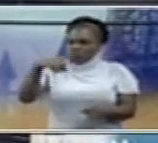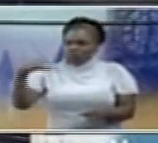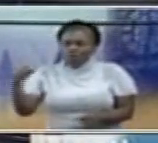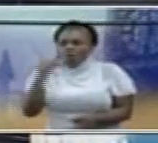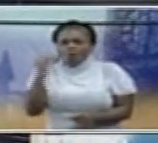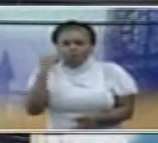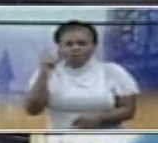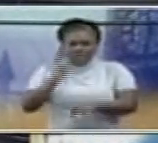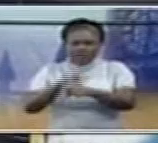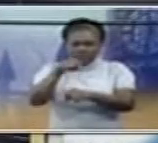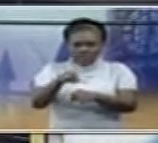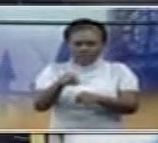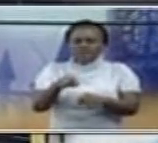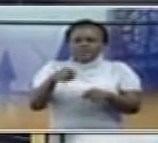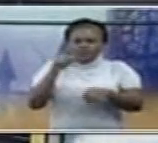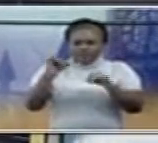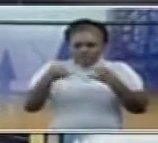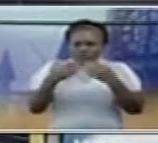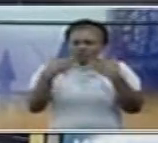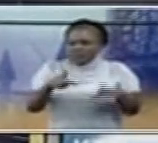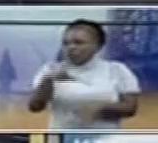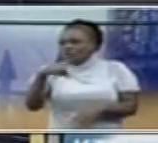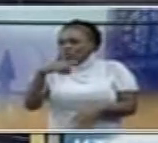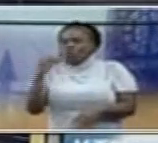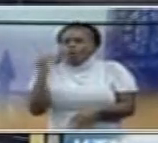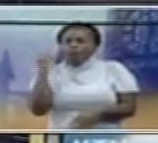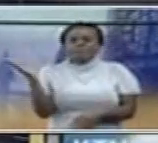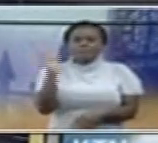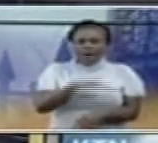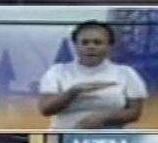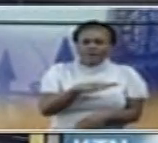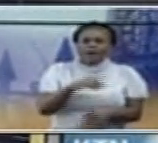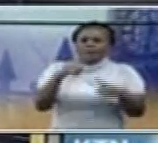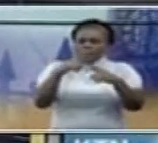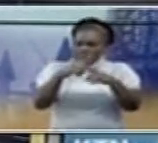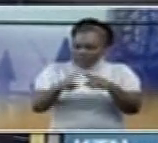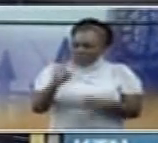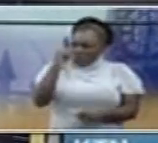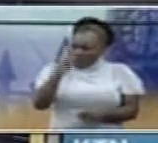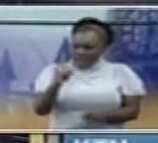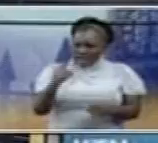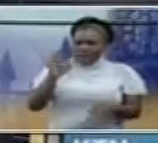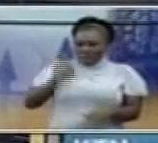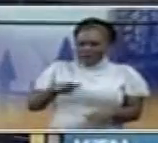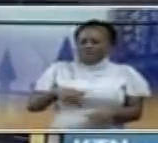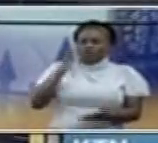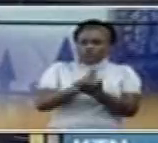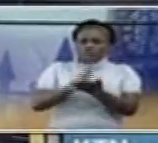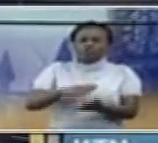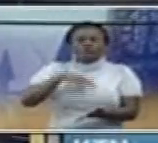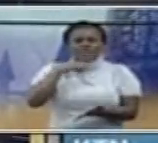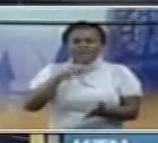8 p.m., by the time this bulletin ends, Betty will be going home, I'll be home safely, but there'll be one woman who will have lost her life. Give that